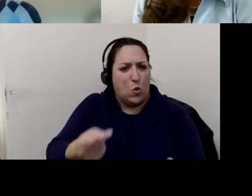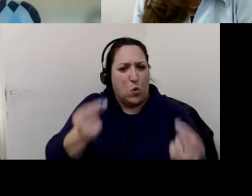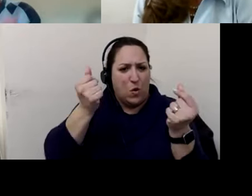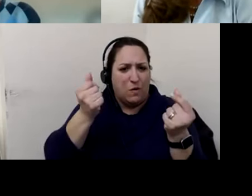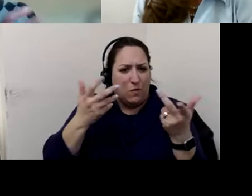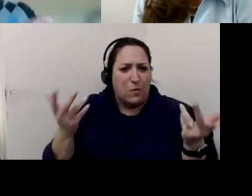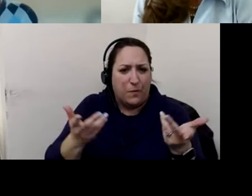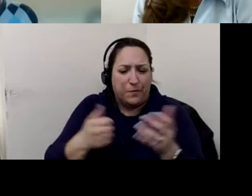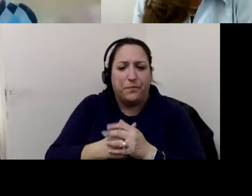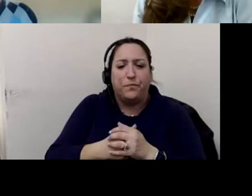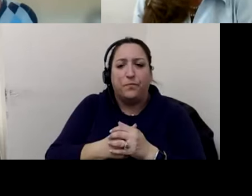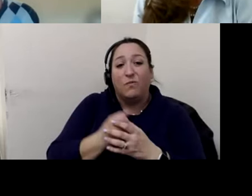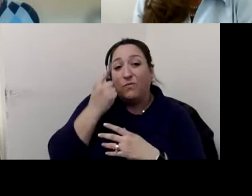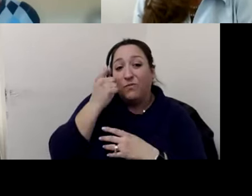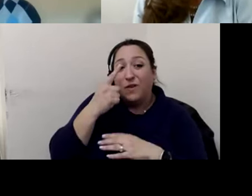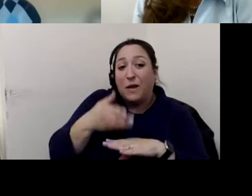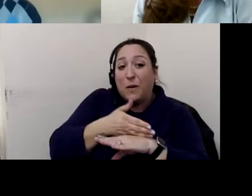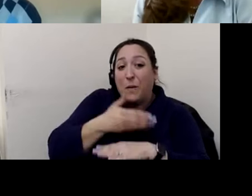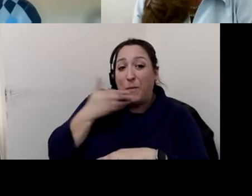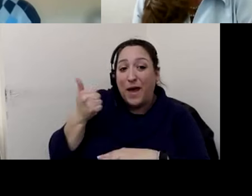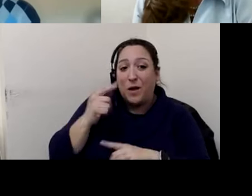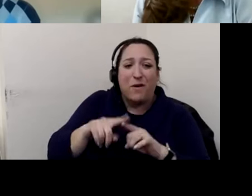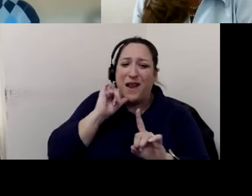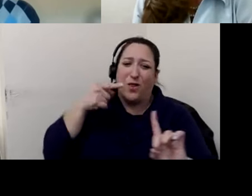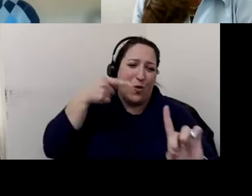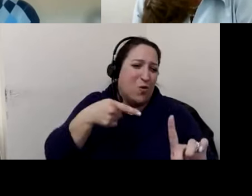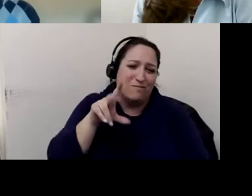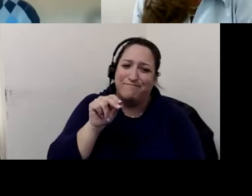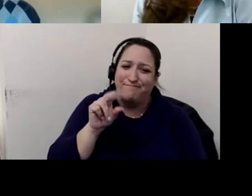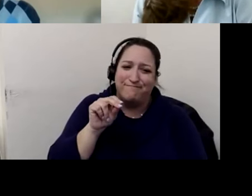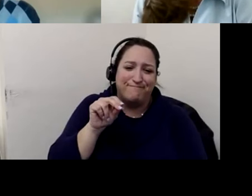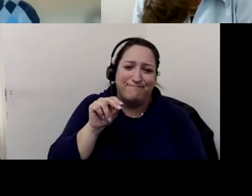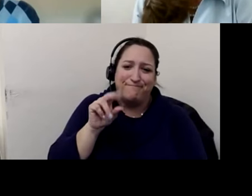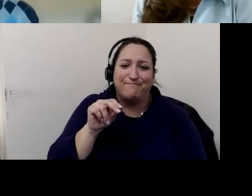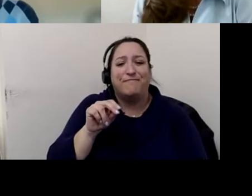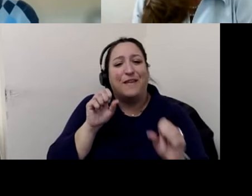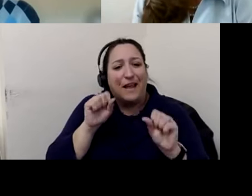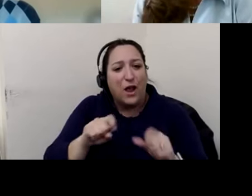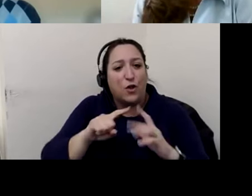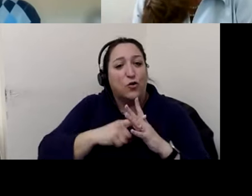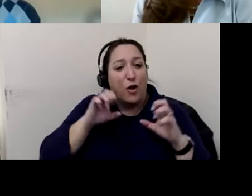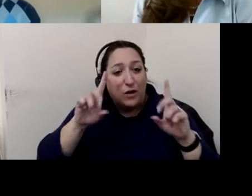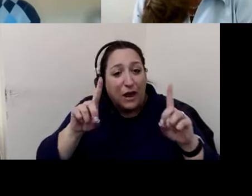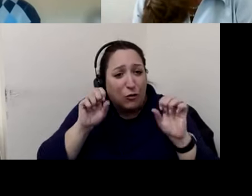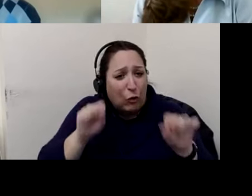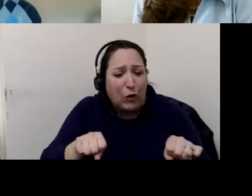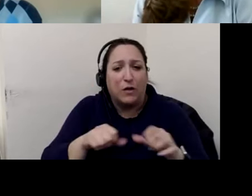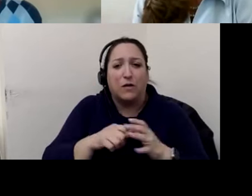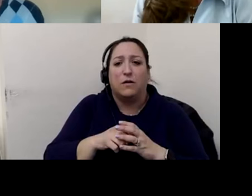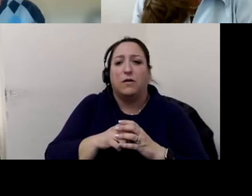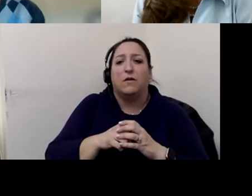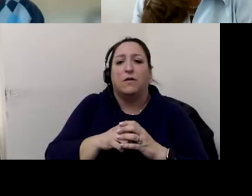was, while it was better, it was not the goal. We were able to start education